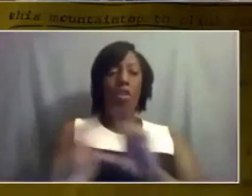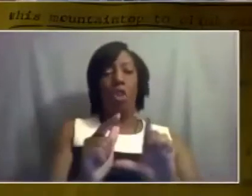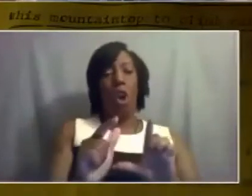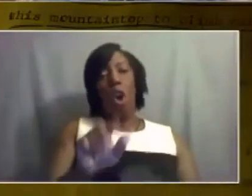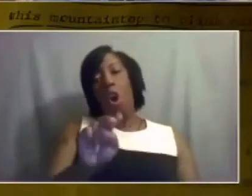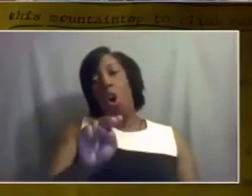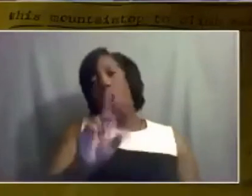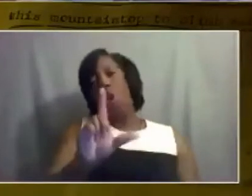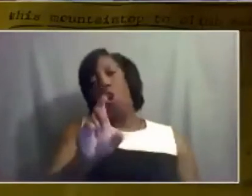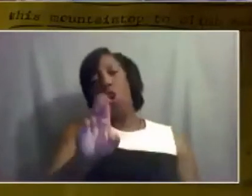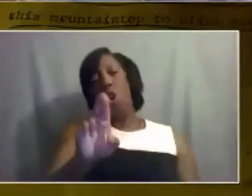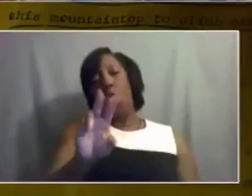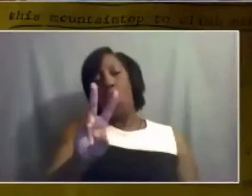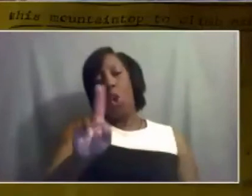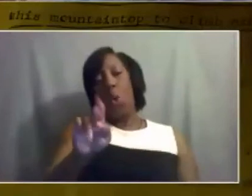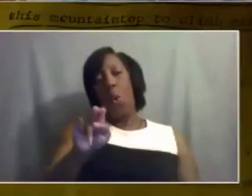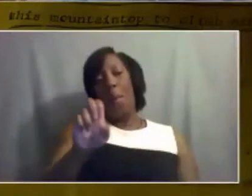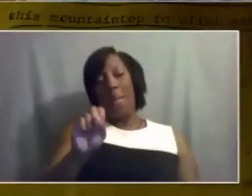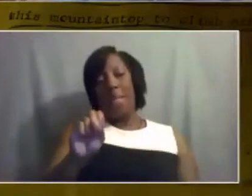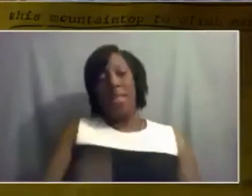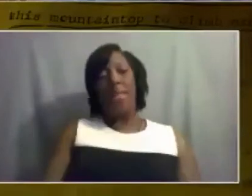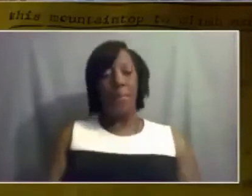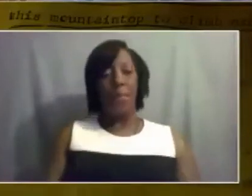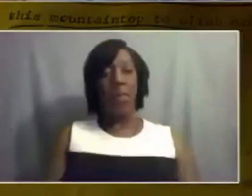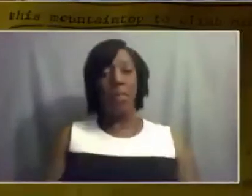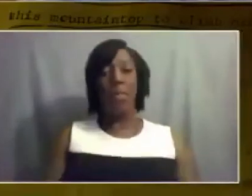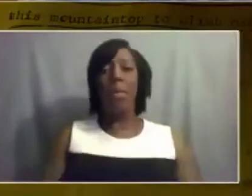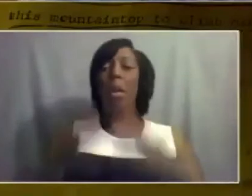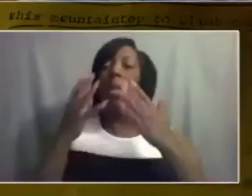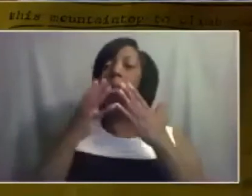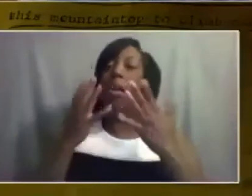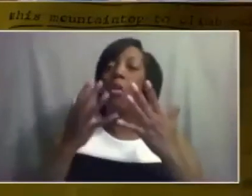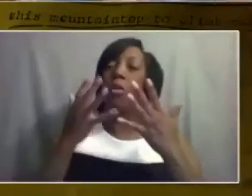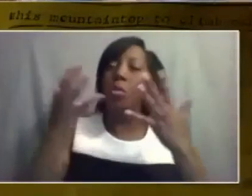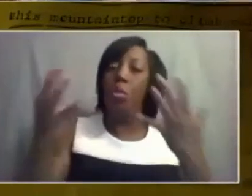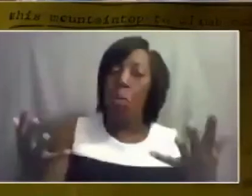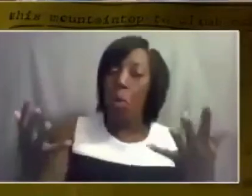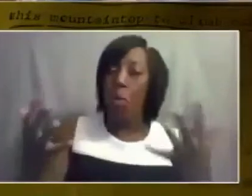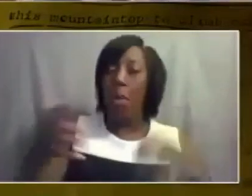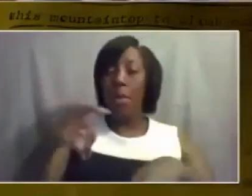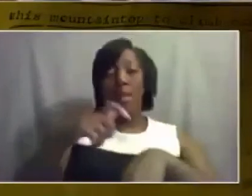Thank you so much. We are coming to the end of our time together.